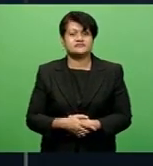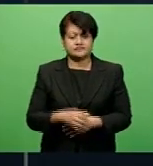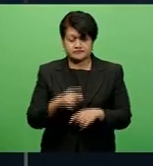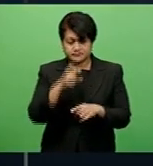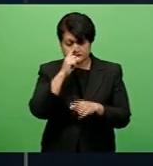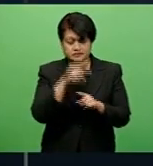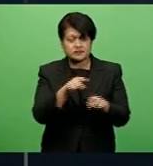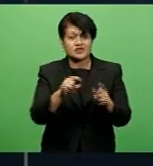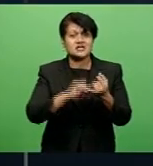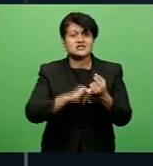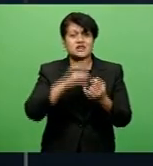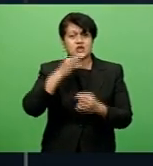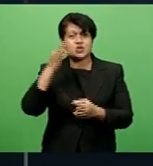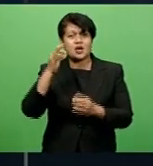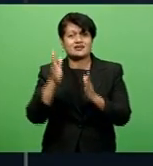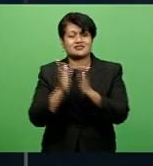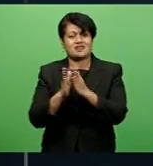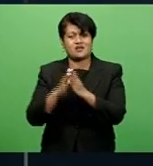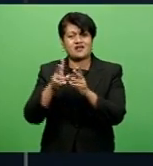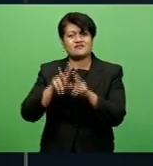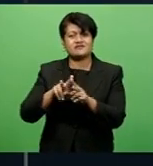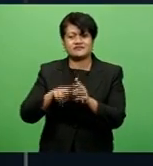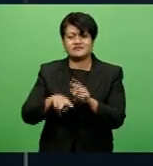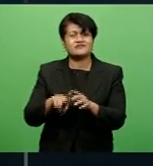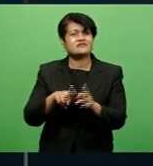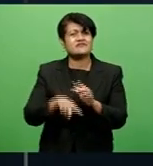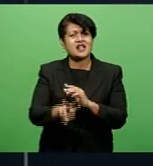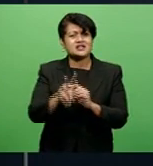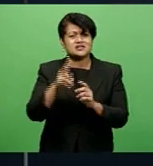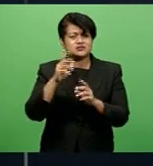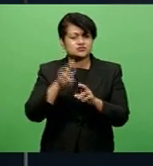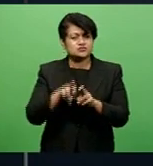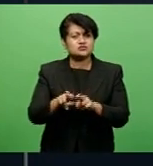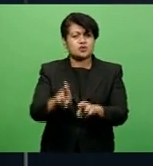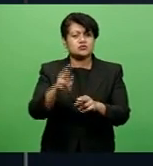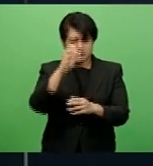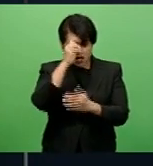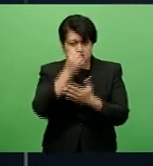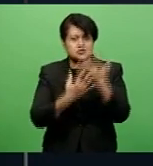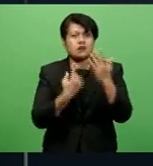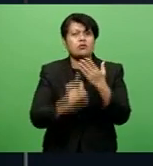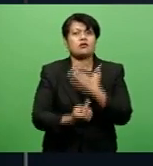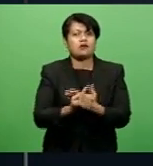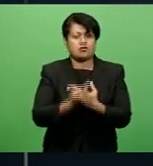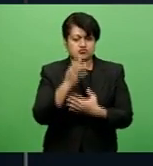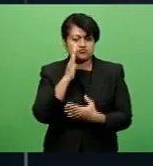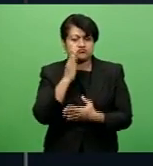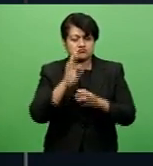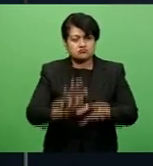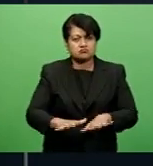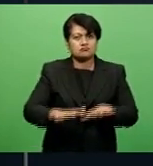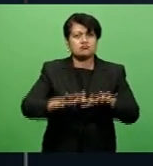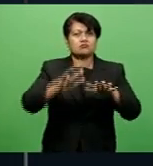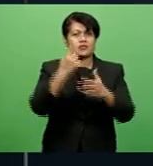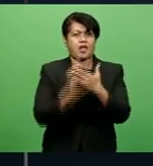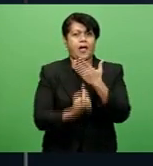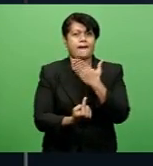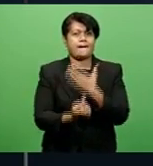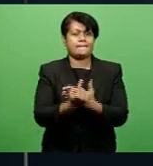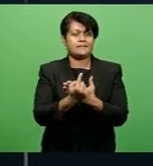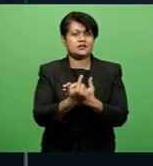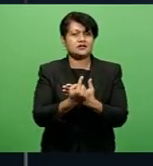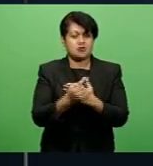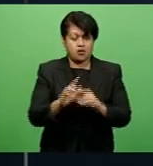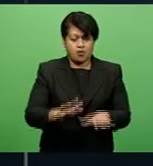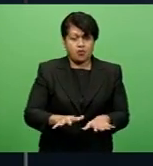in Singatoka Town and Valley Road areas also experienced flooding. Yavolu villager Losana Raindaveta told FBC News that the